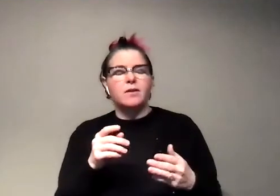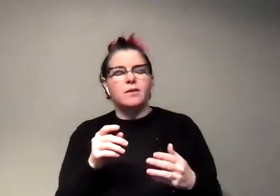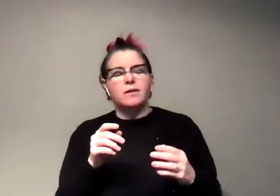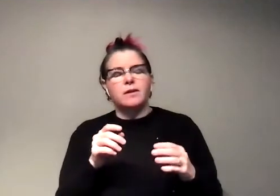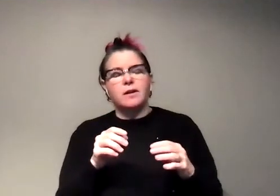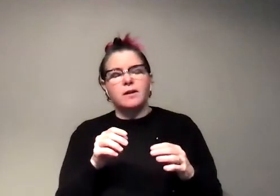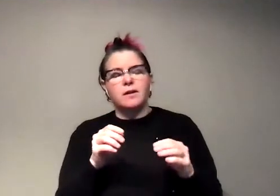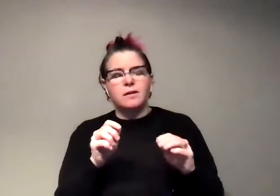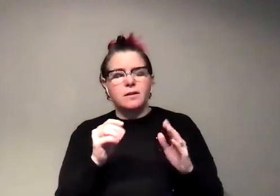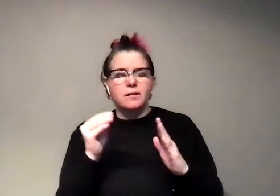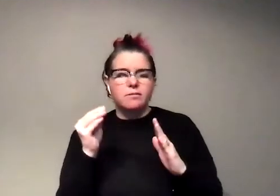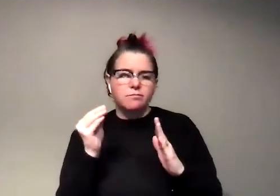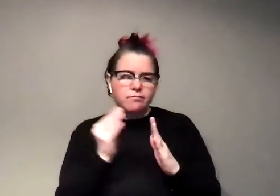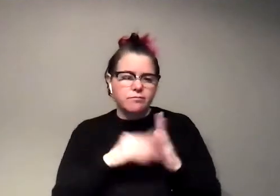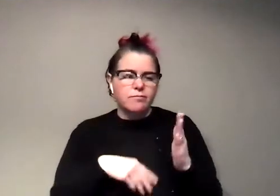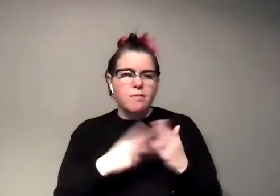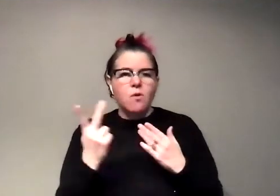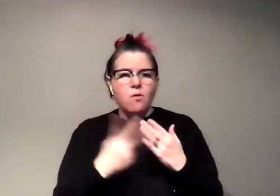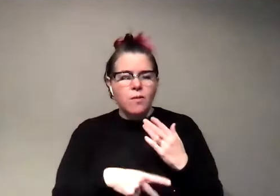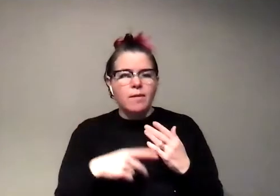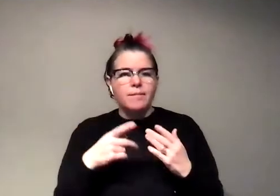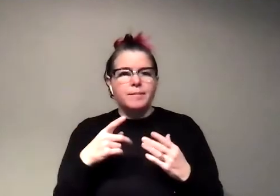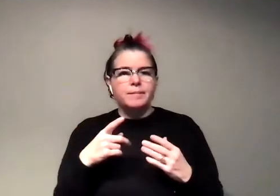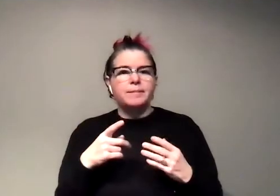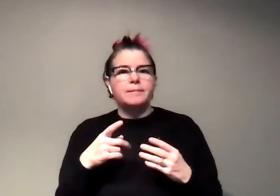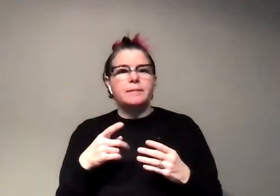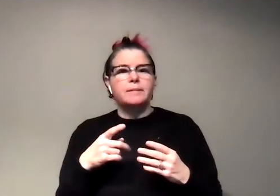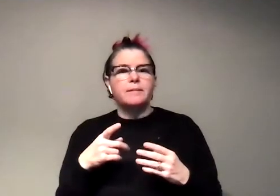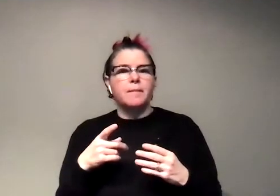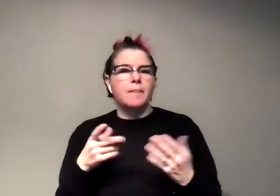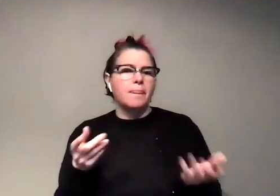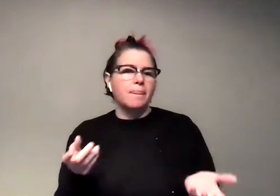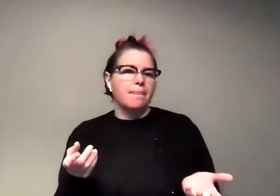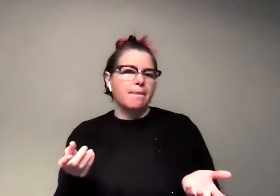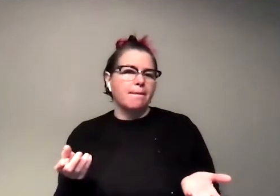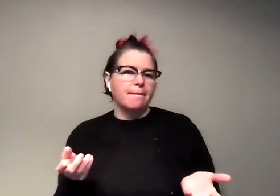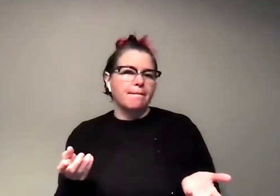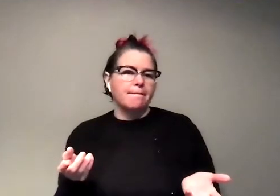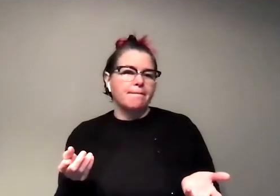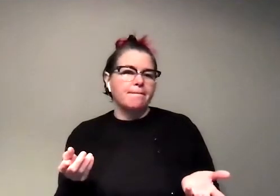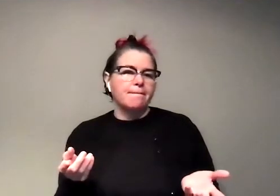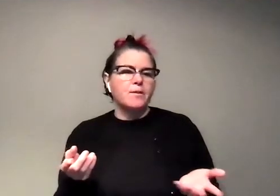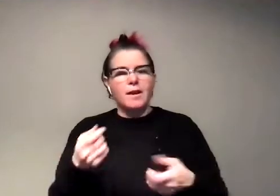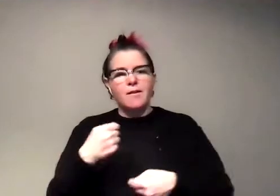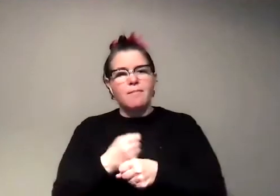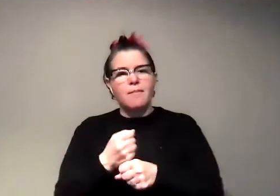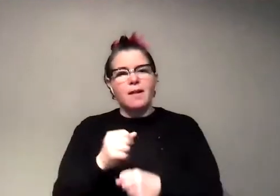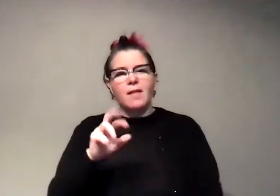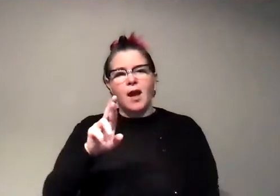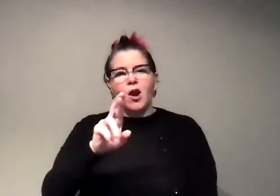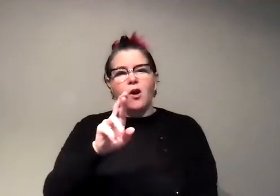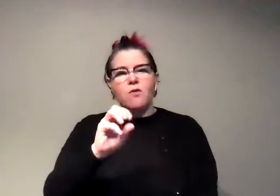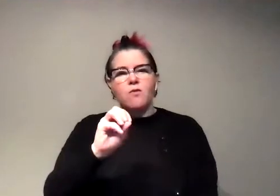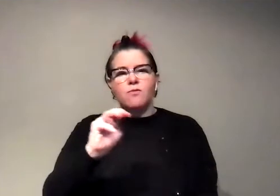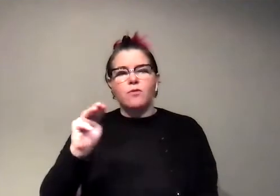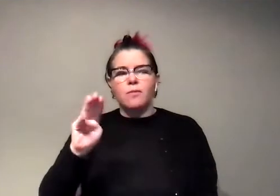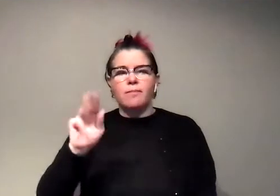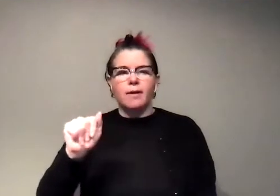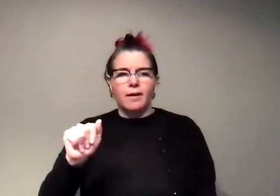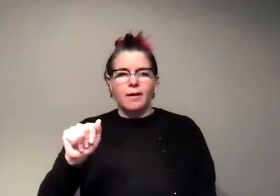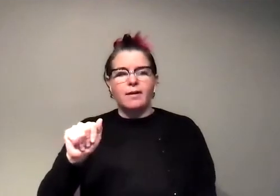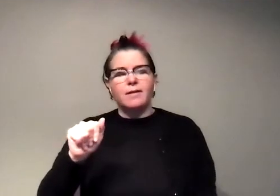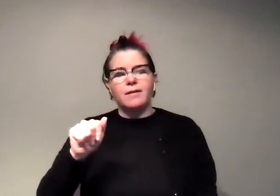a program for it that basically we basically created like a Roomba, like essentially,